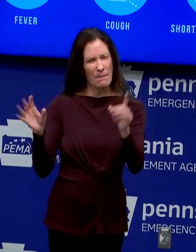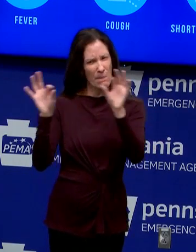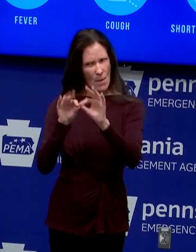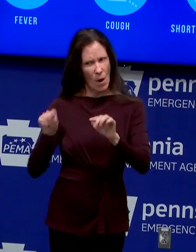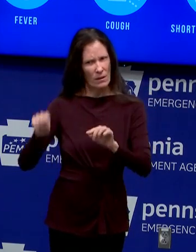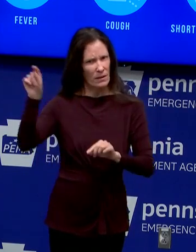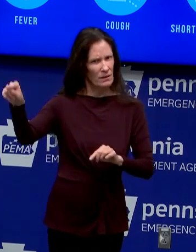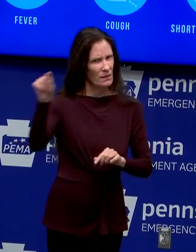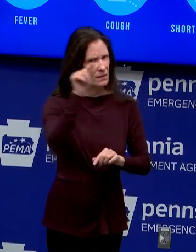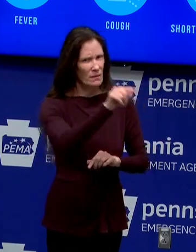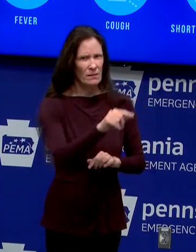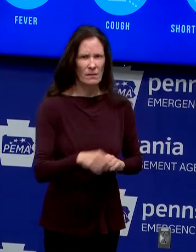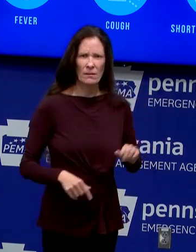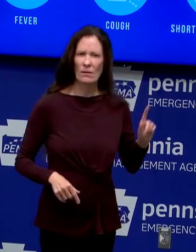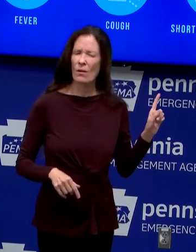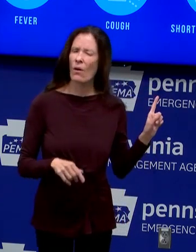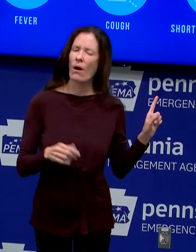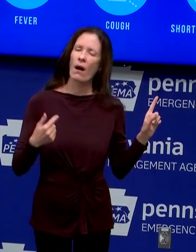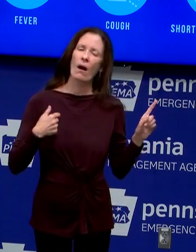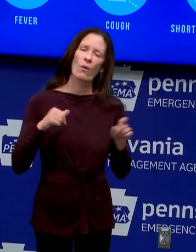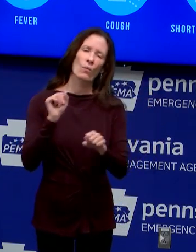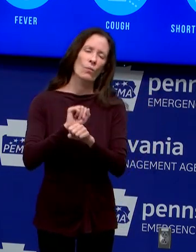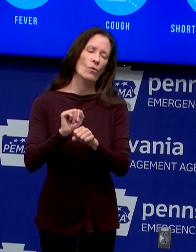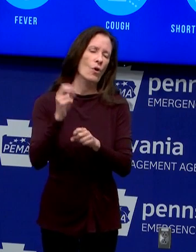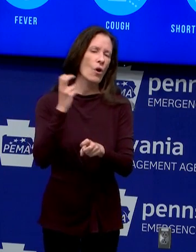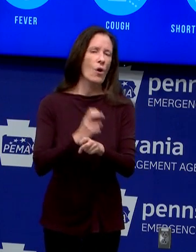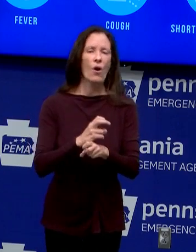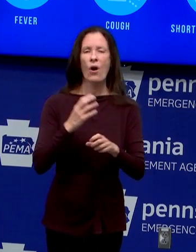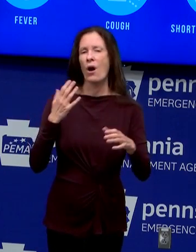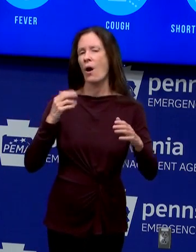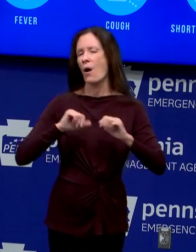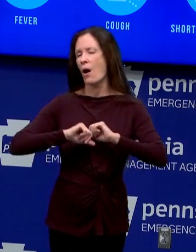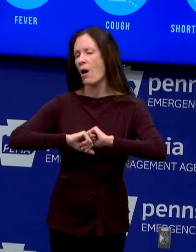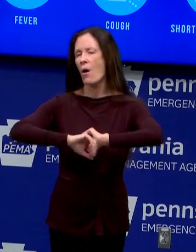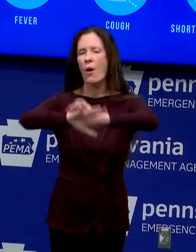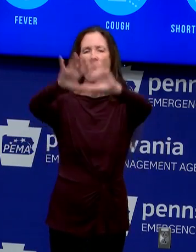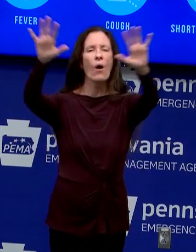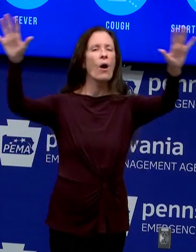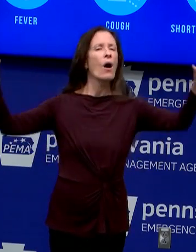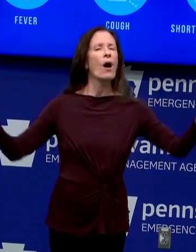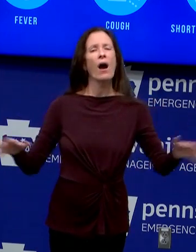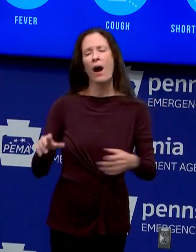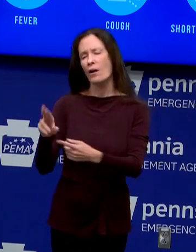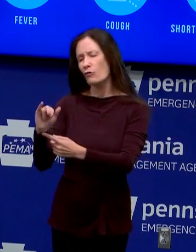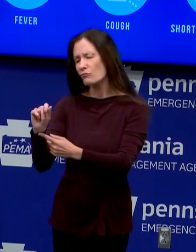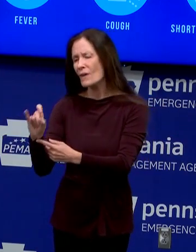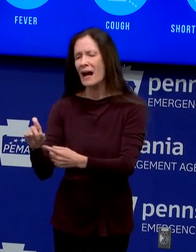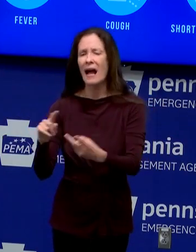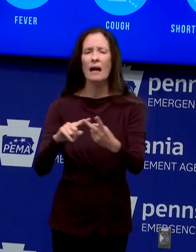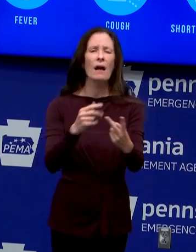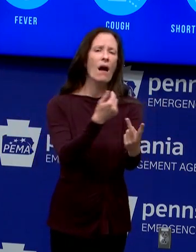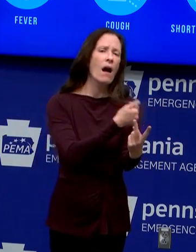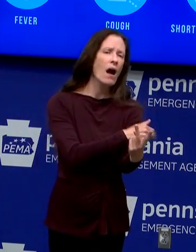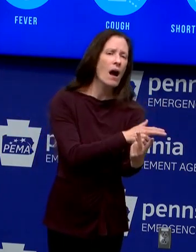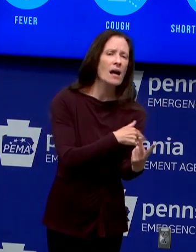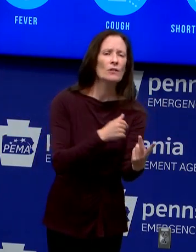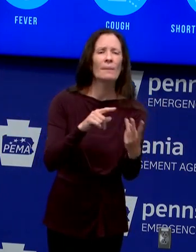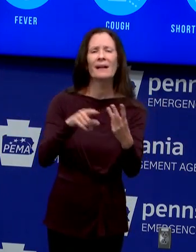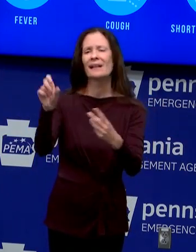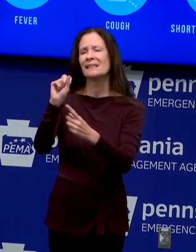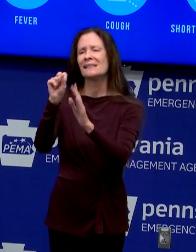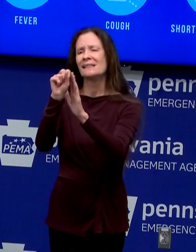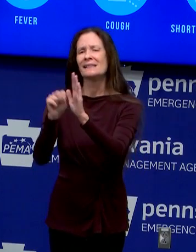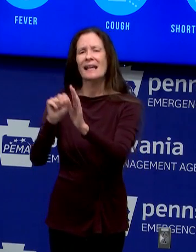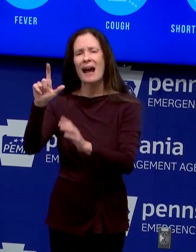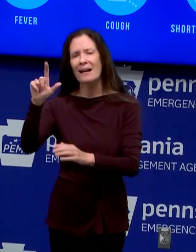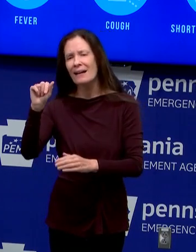testing facilities, whether it's Rite Aid or hospitals or health systems or our own state lab, to certainly prioritize testing in